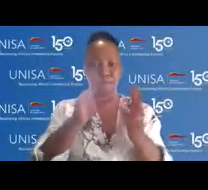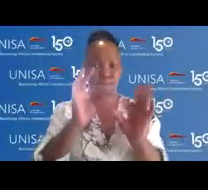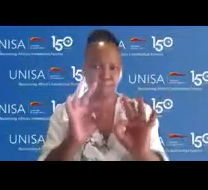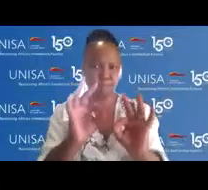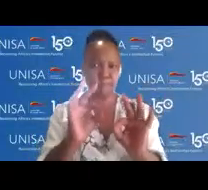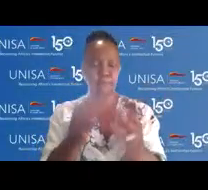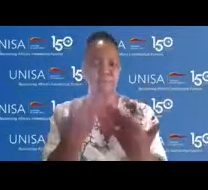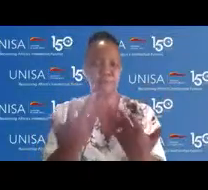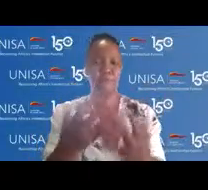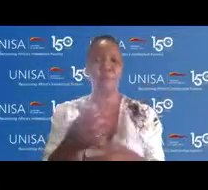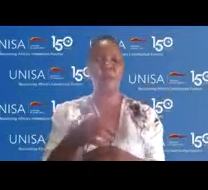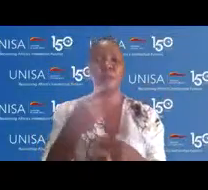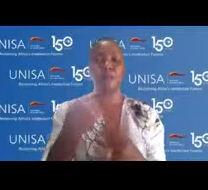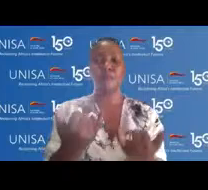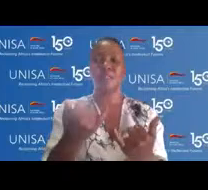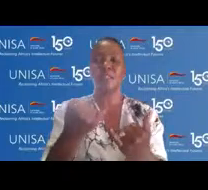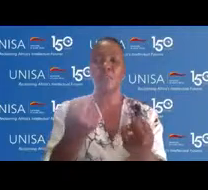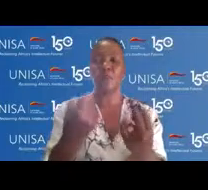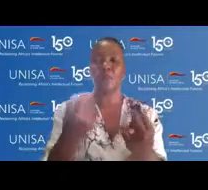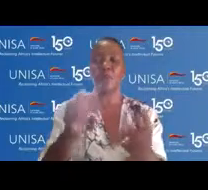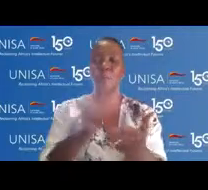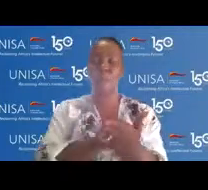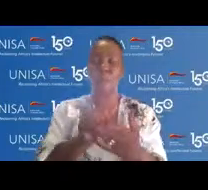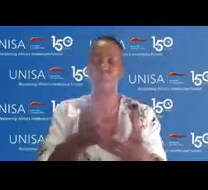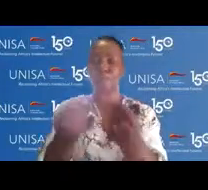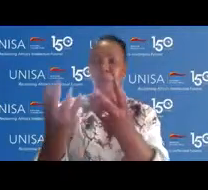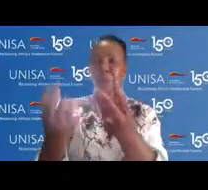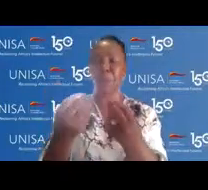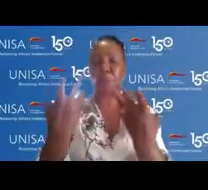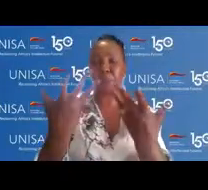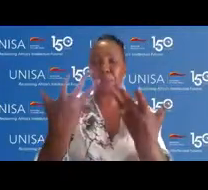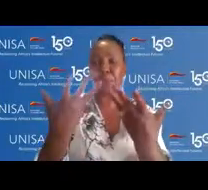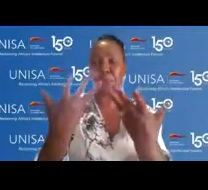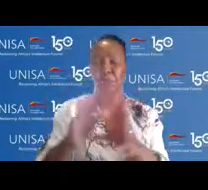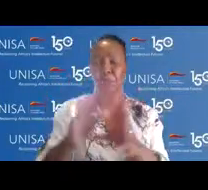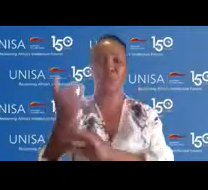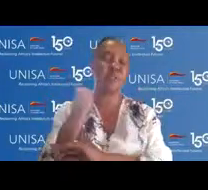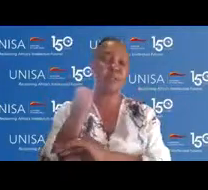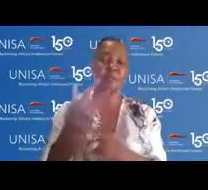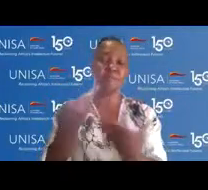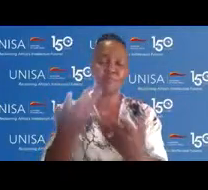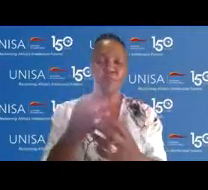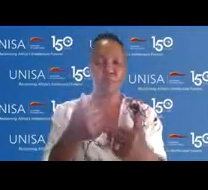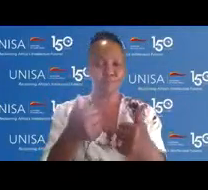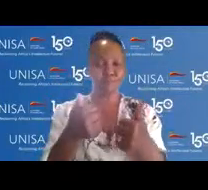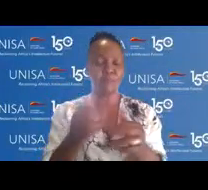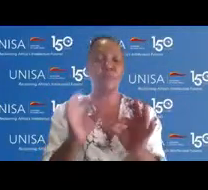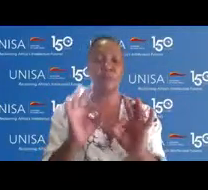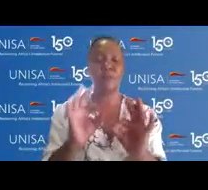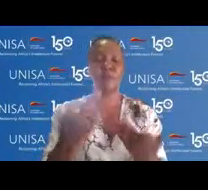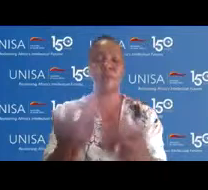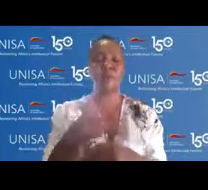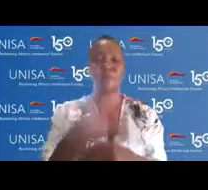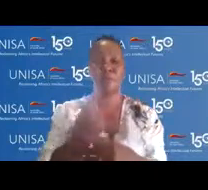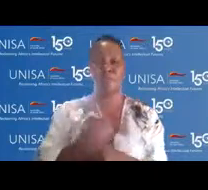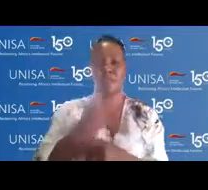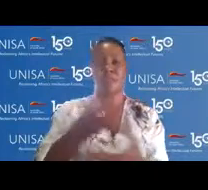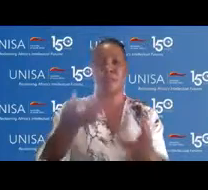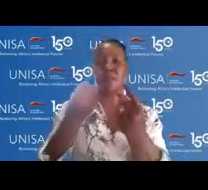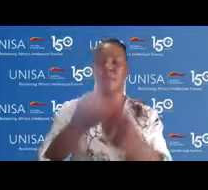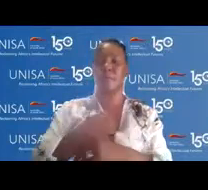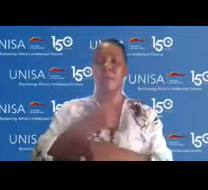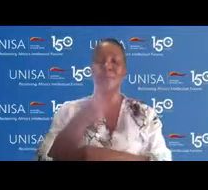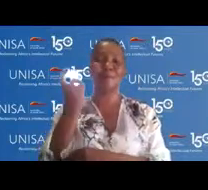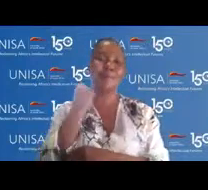hit the new month, so you should have received your data. If you are, then it's cool. Like me, I see I did receive my data. Let me check, when did I get